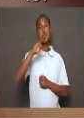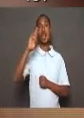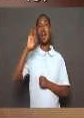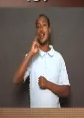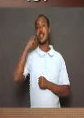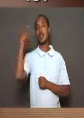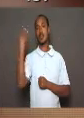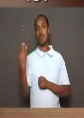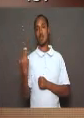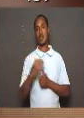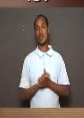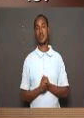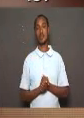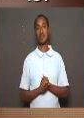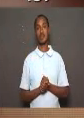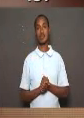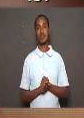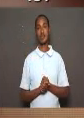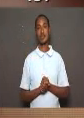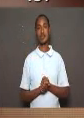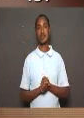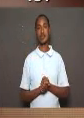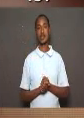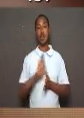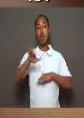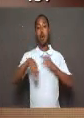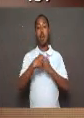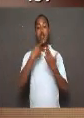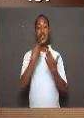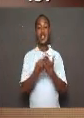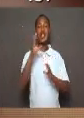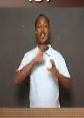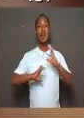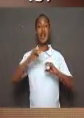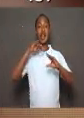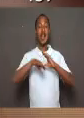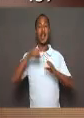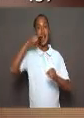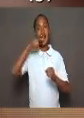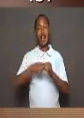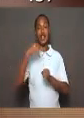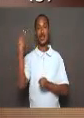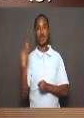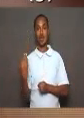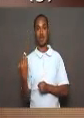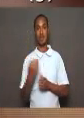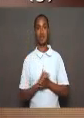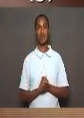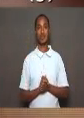hydrogen bromide is produced. Notice that all of these chemicals are in a gaseous